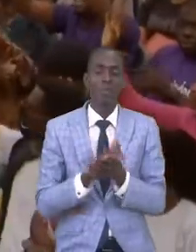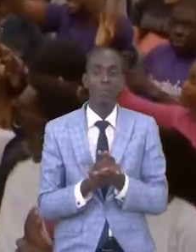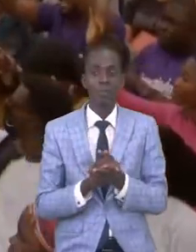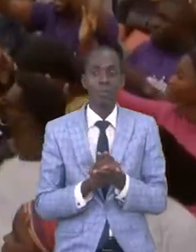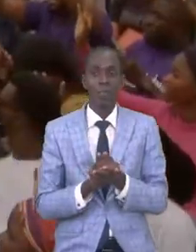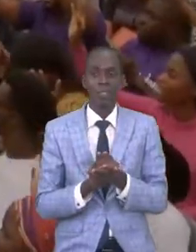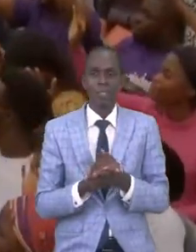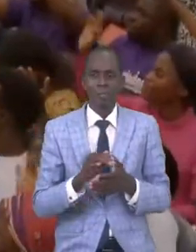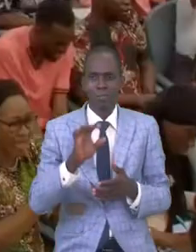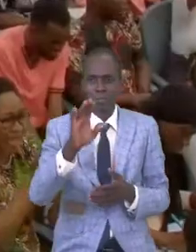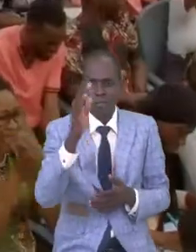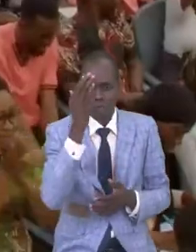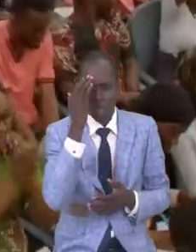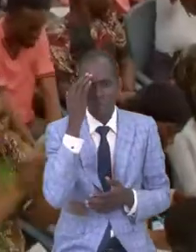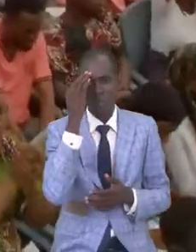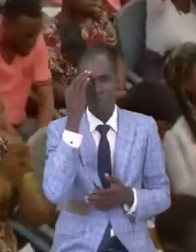Identified,